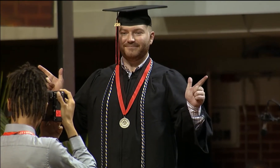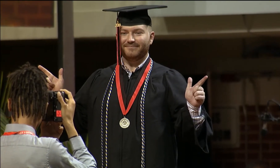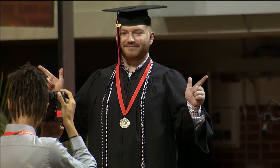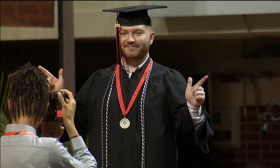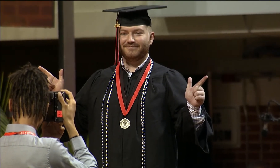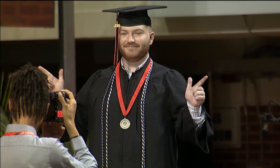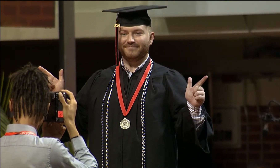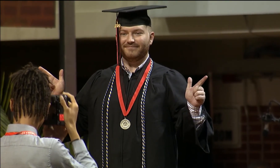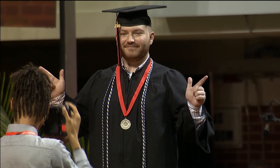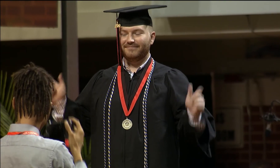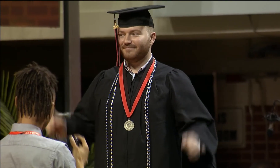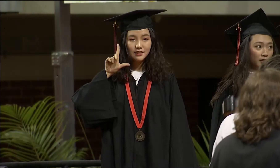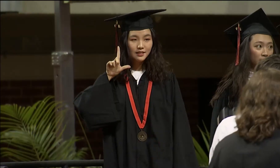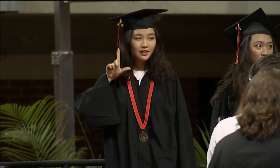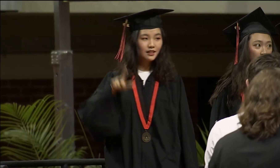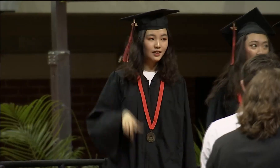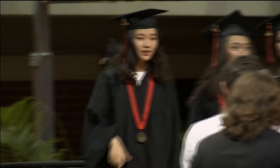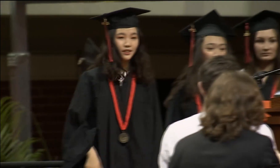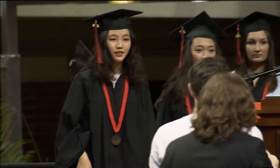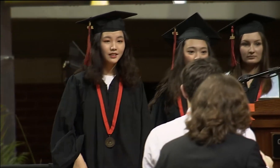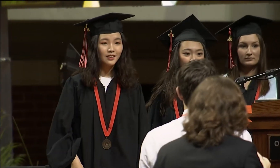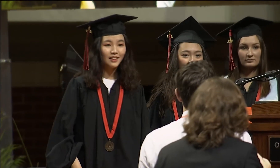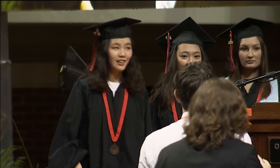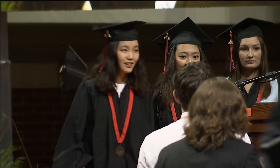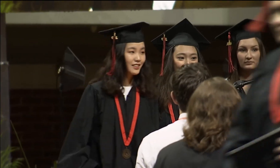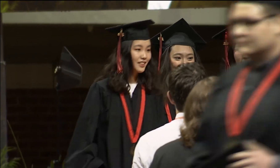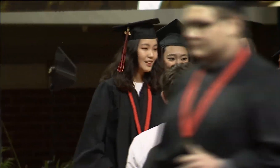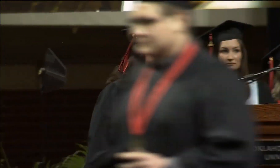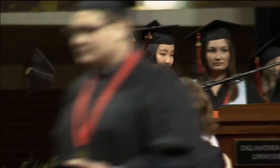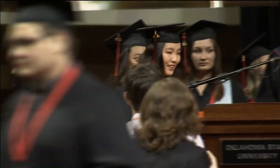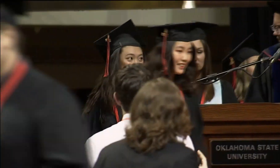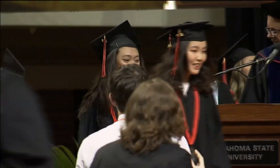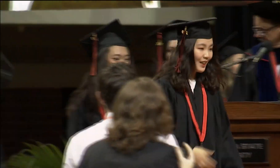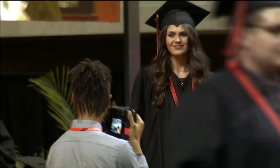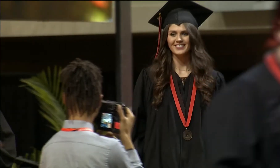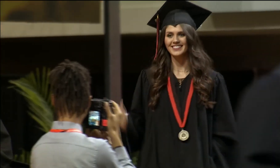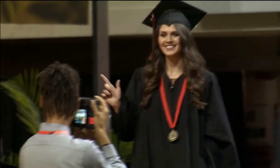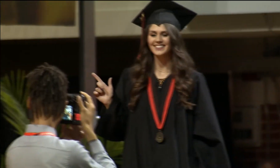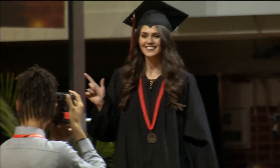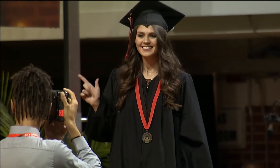Austin Baker White. Yanjun Wang.